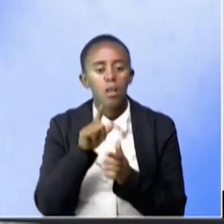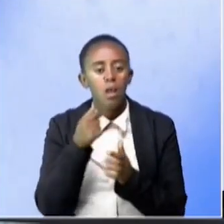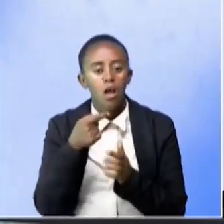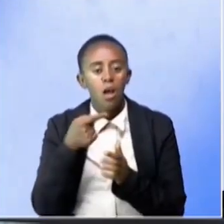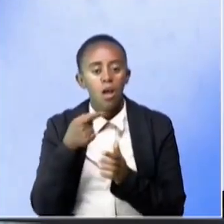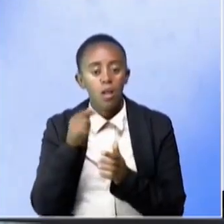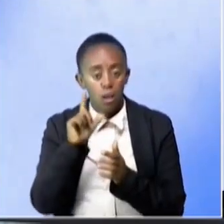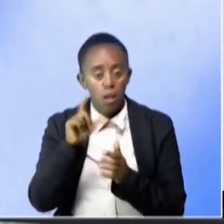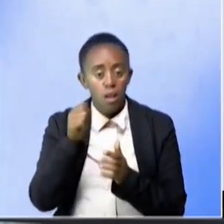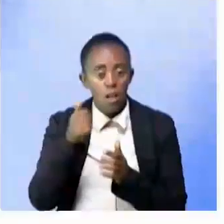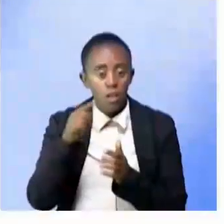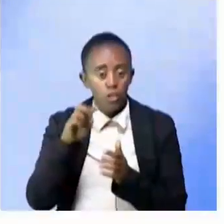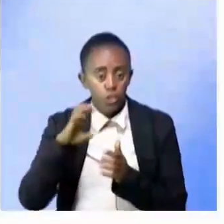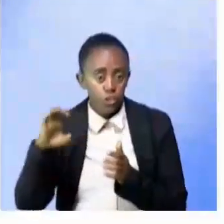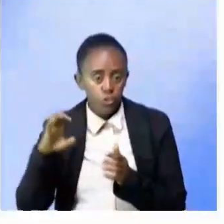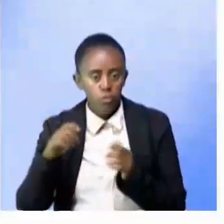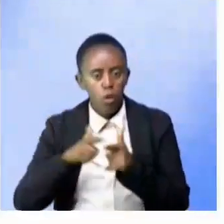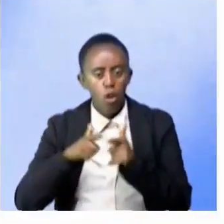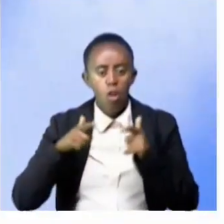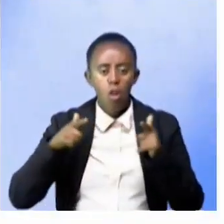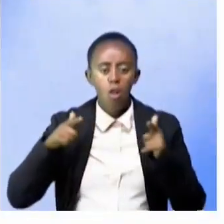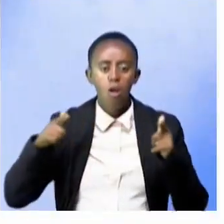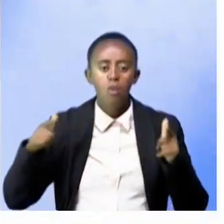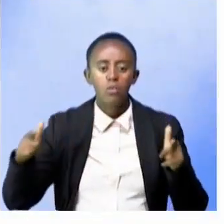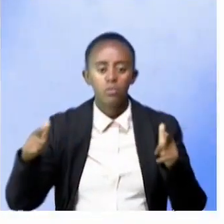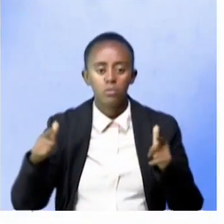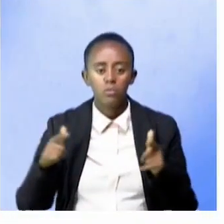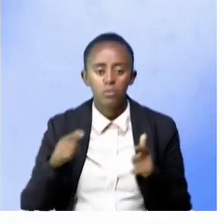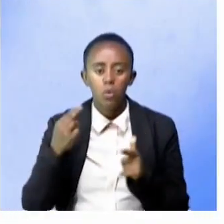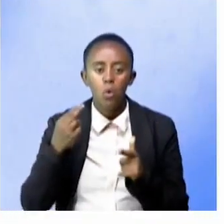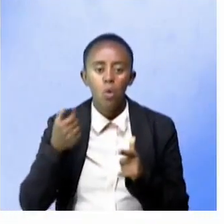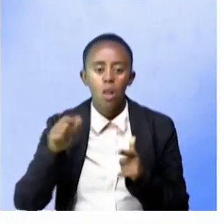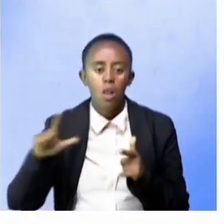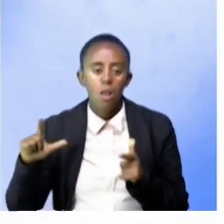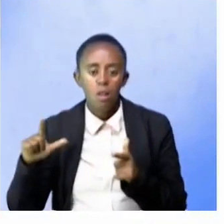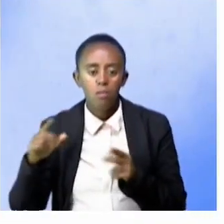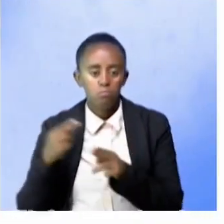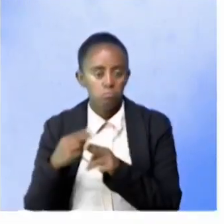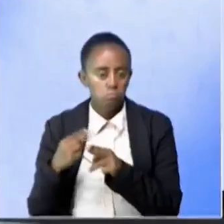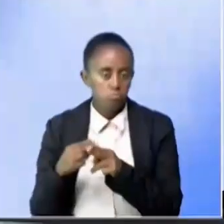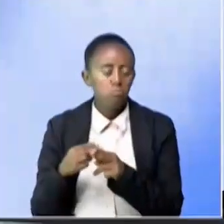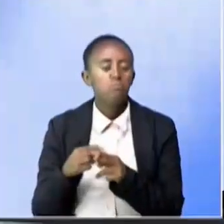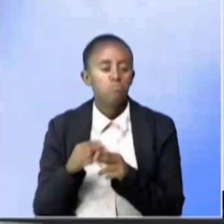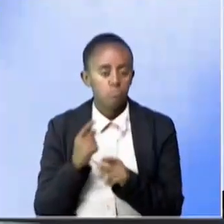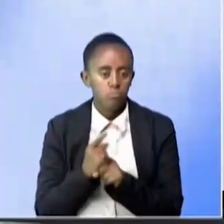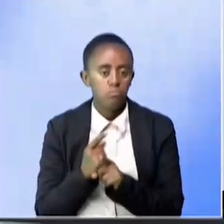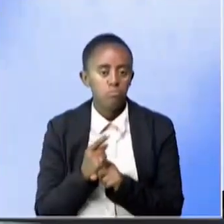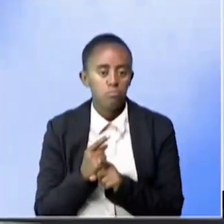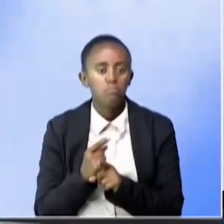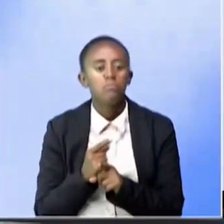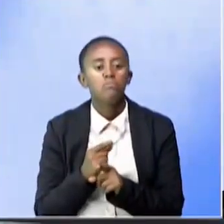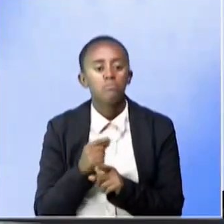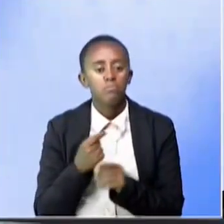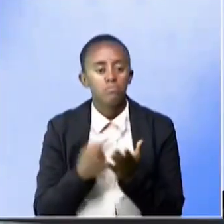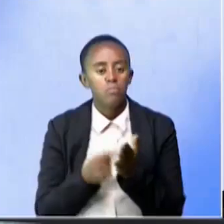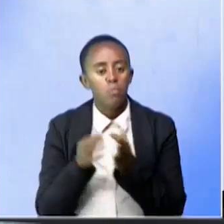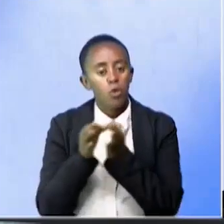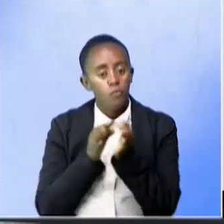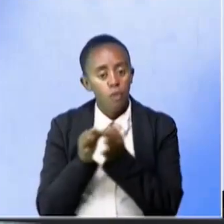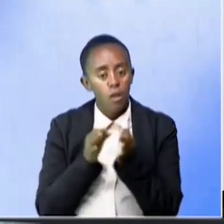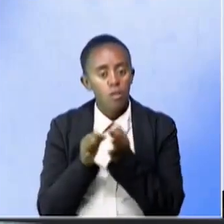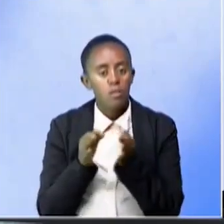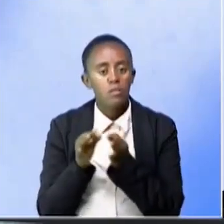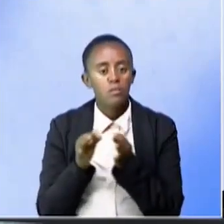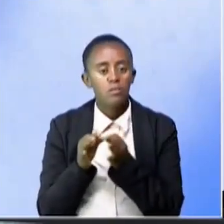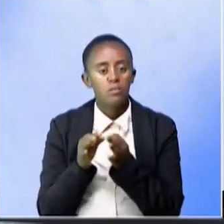hall. This is large. This is hall, meeting hall. It's totally fresh, right? Tells or modifies